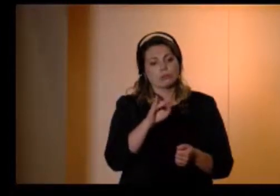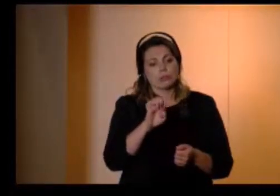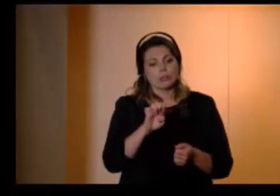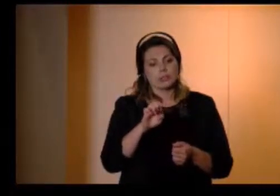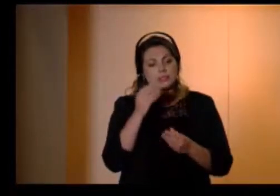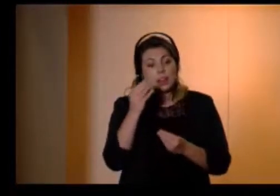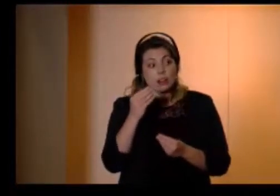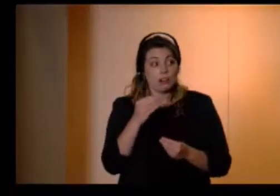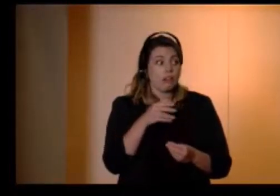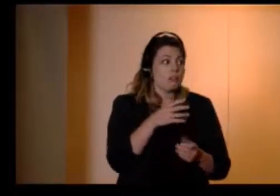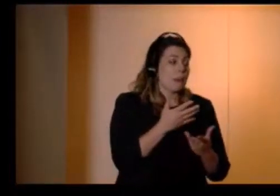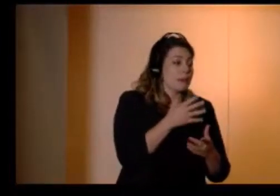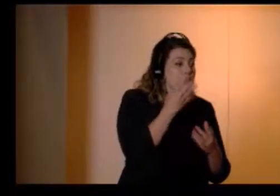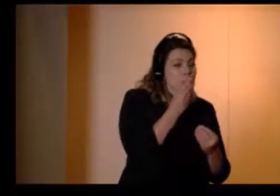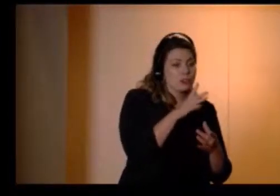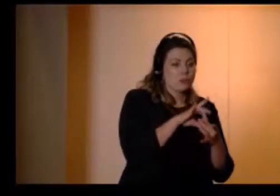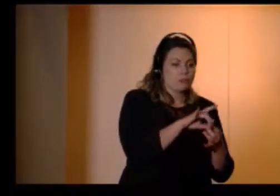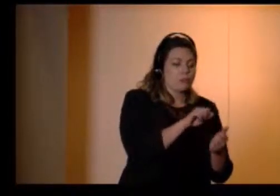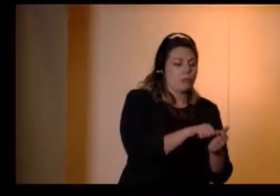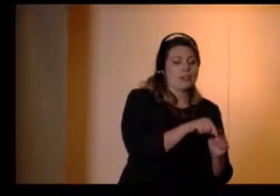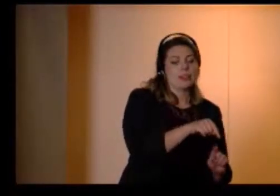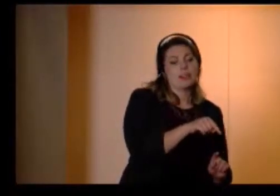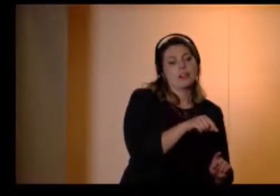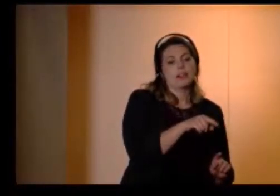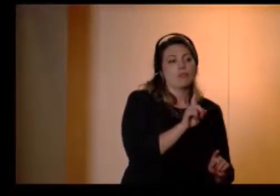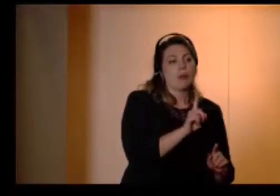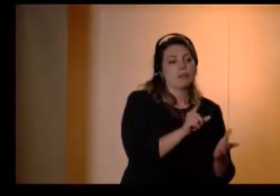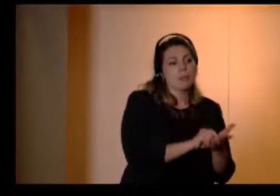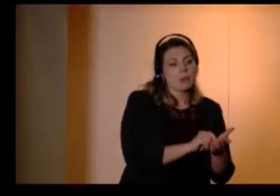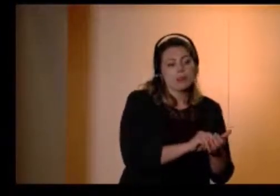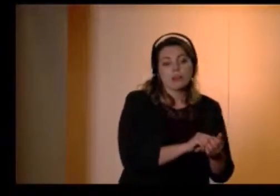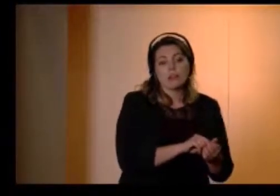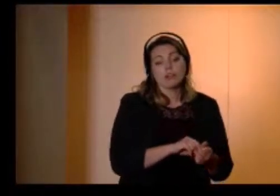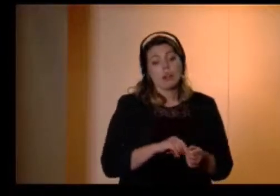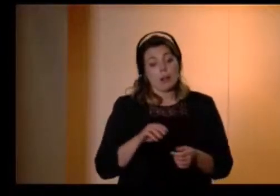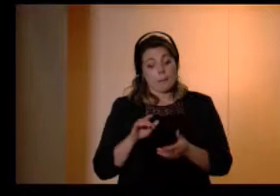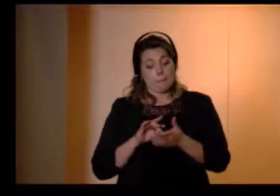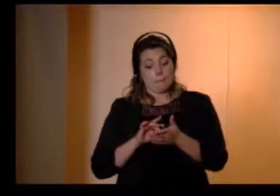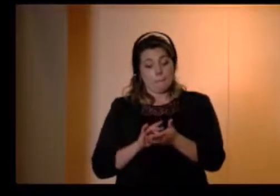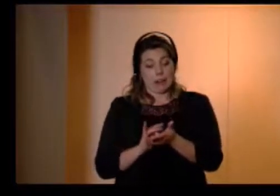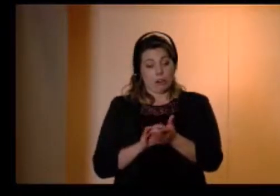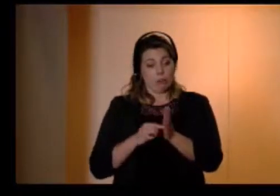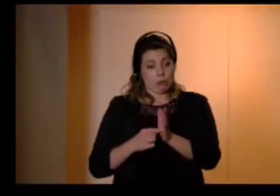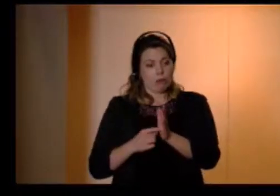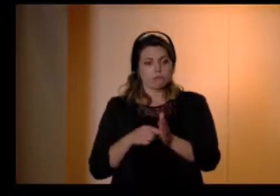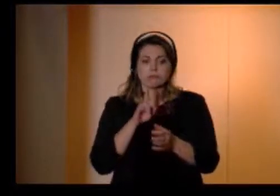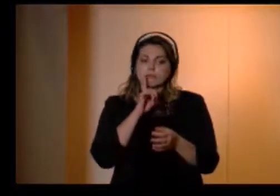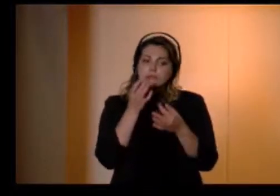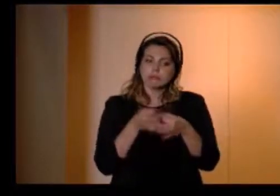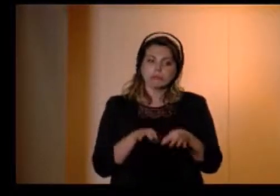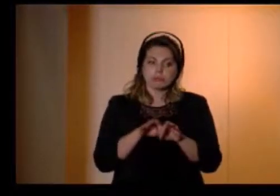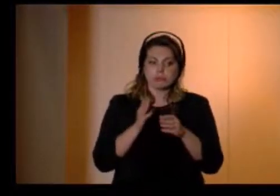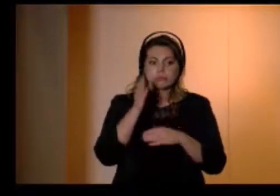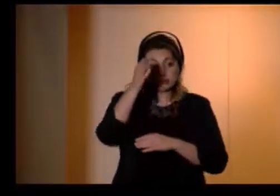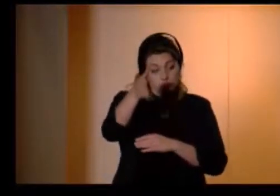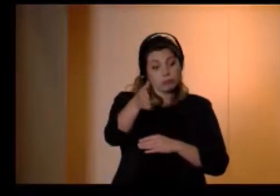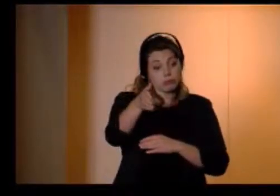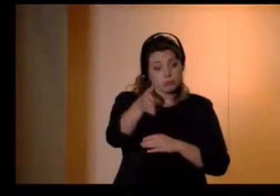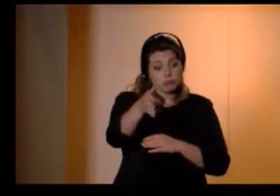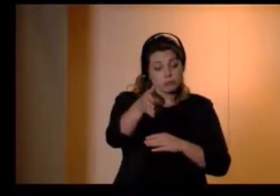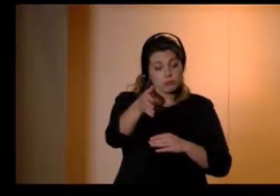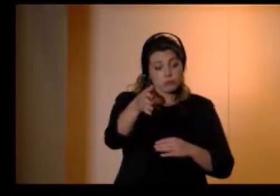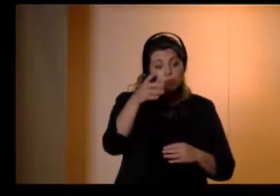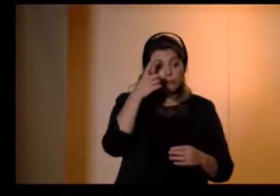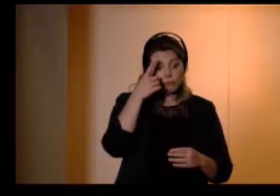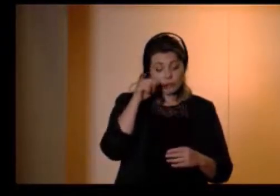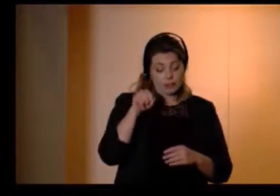it, a database identifier. For medical models, it's going to be important moving forward in order for these